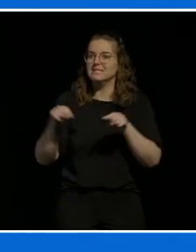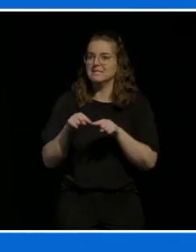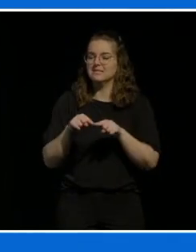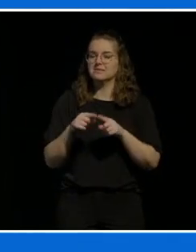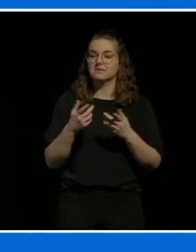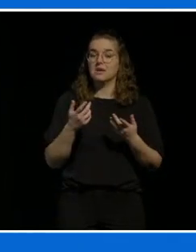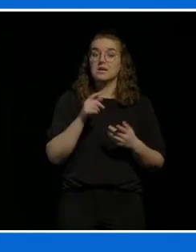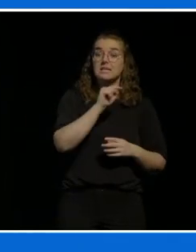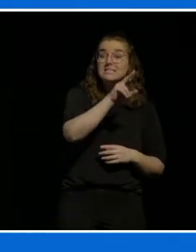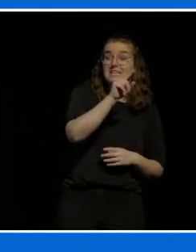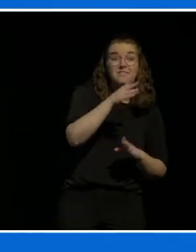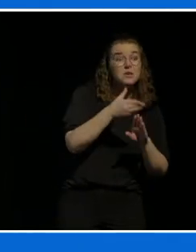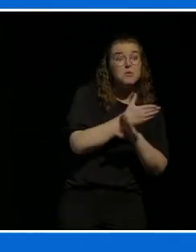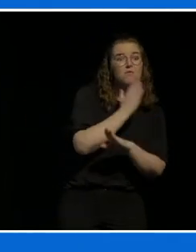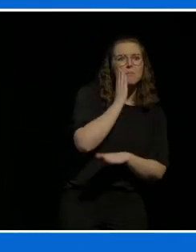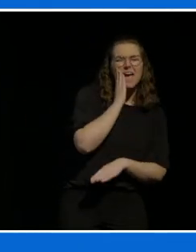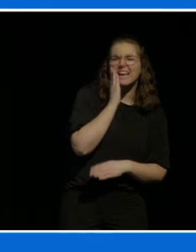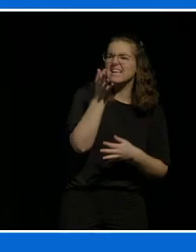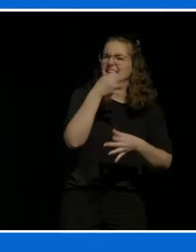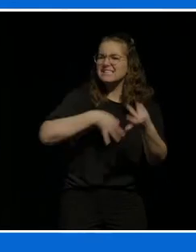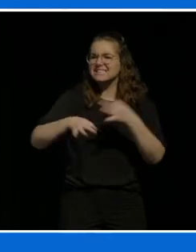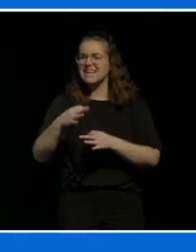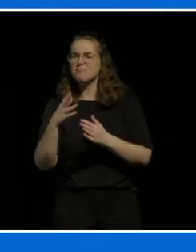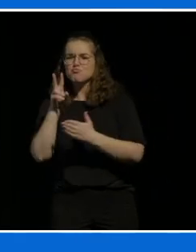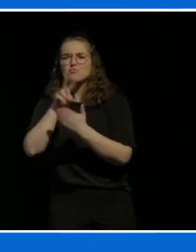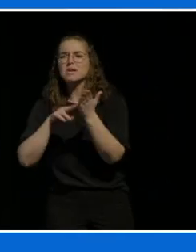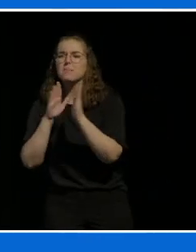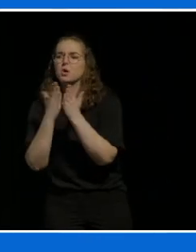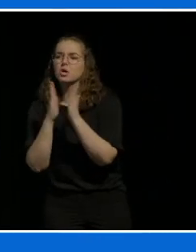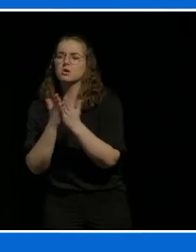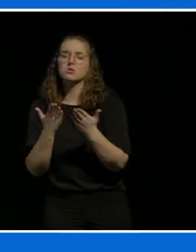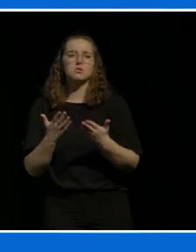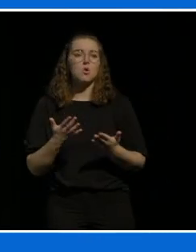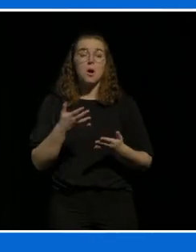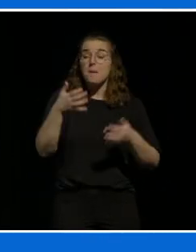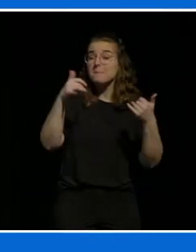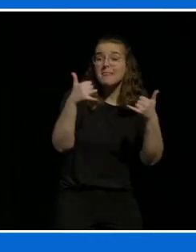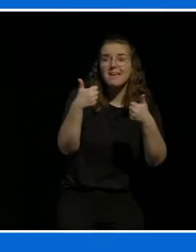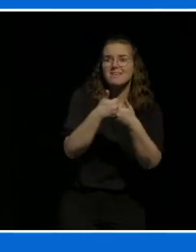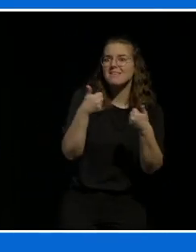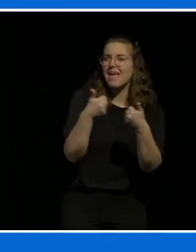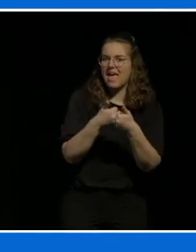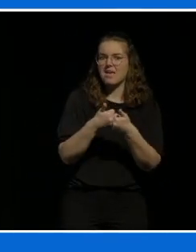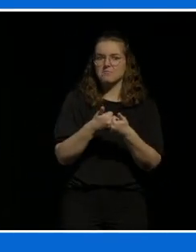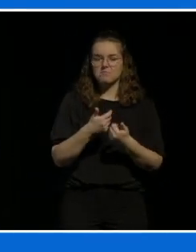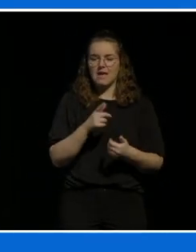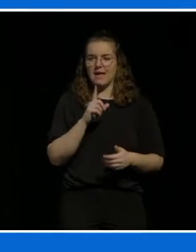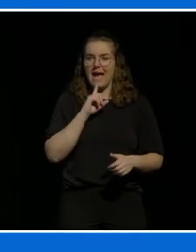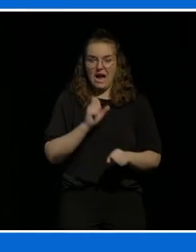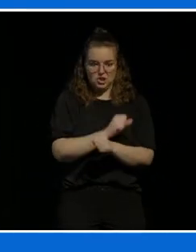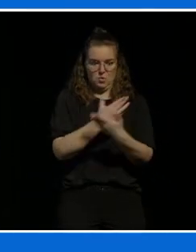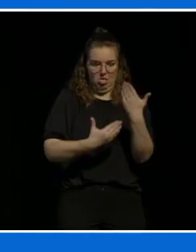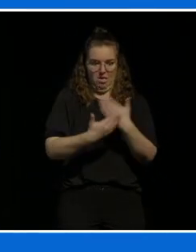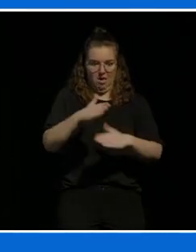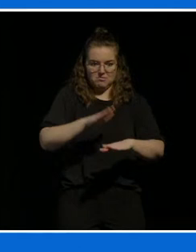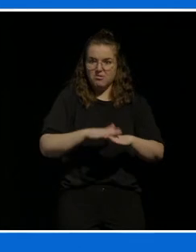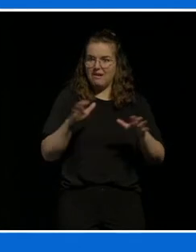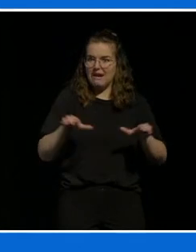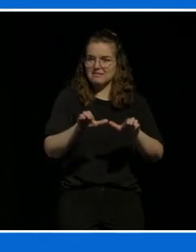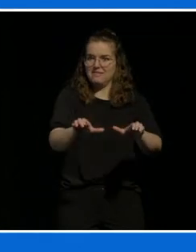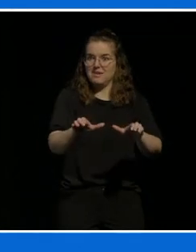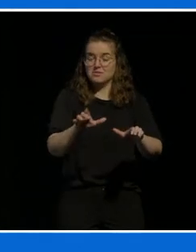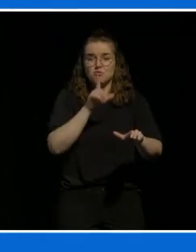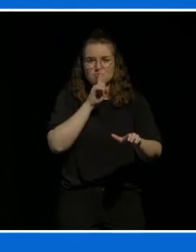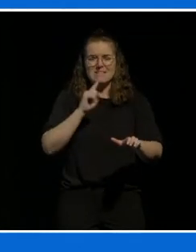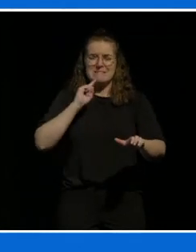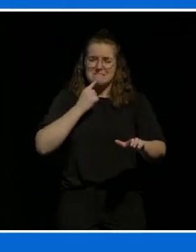before bed with a family book or learning to play a new game. These analog activities, which are critical not only for connection,